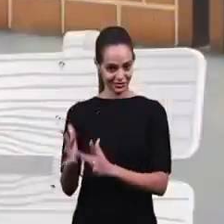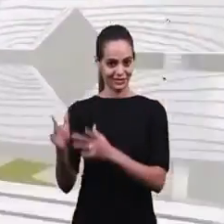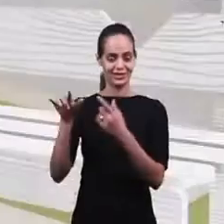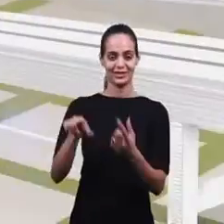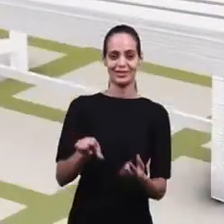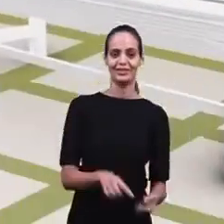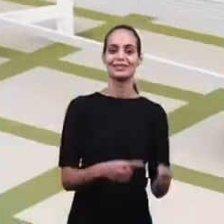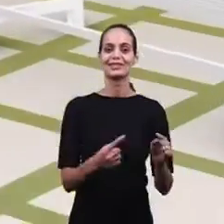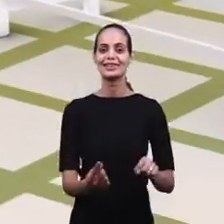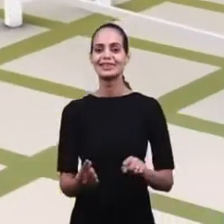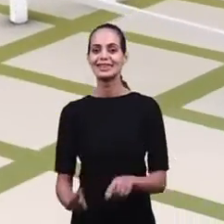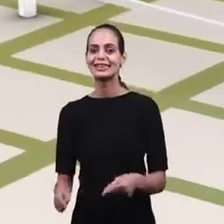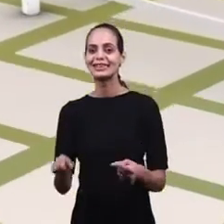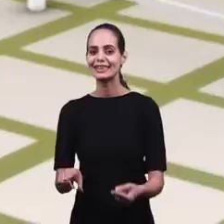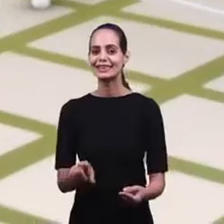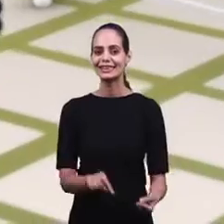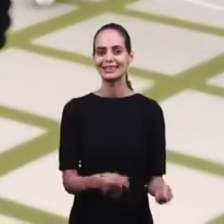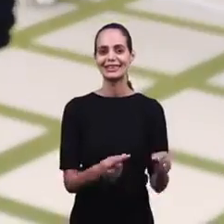Jesus.